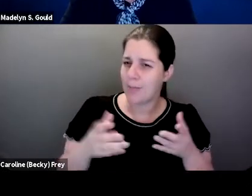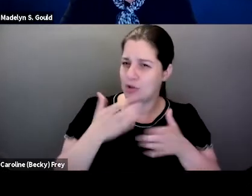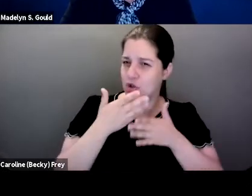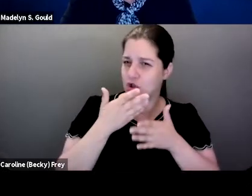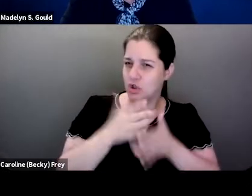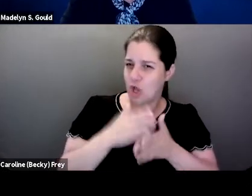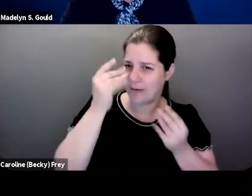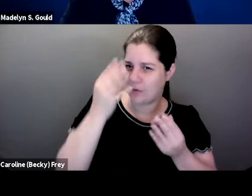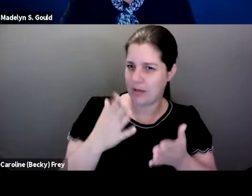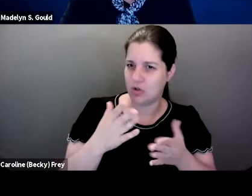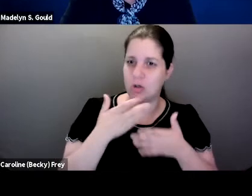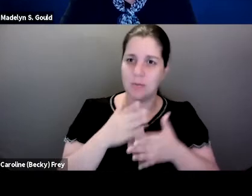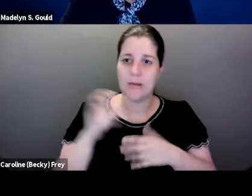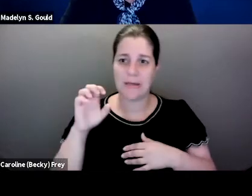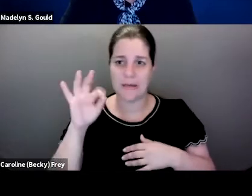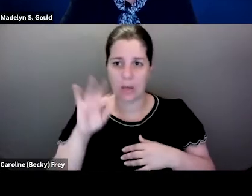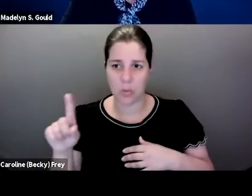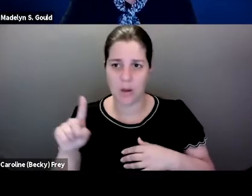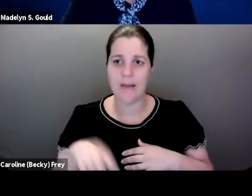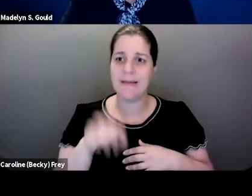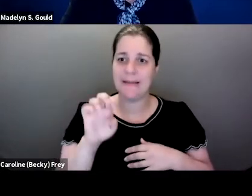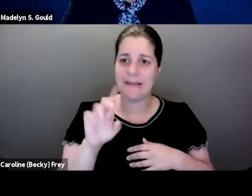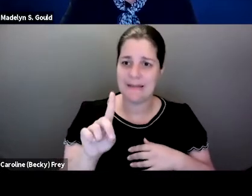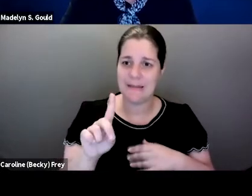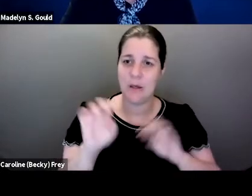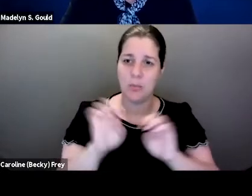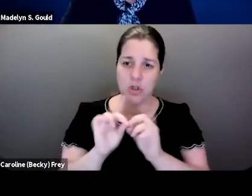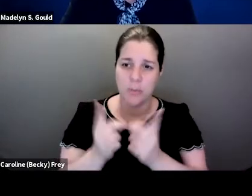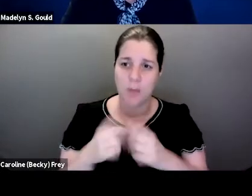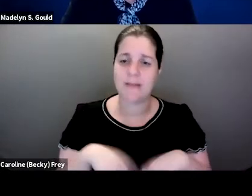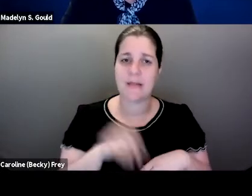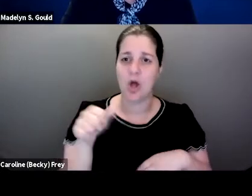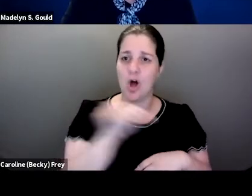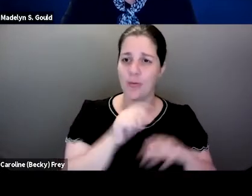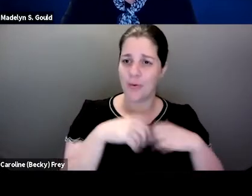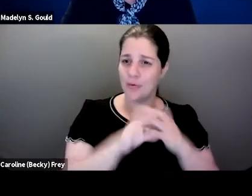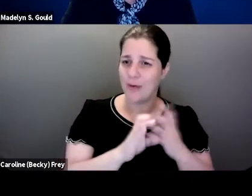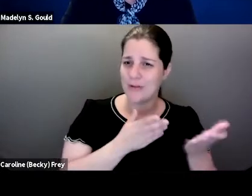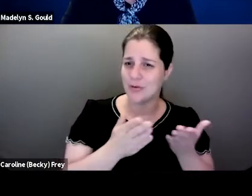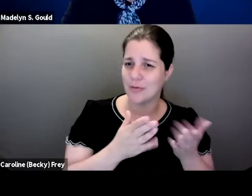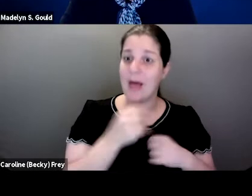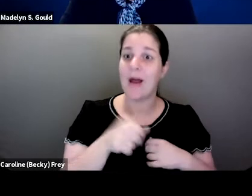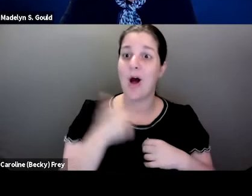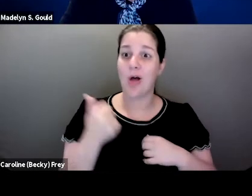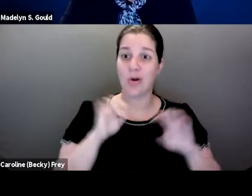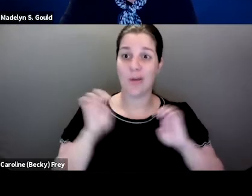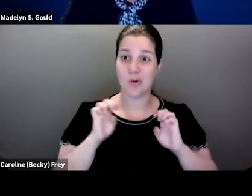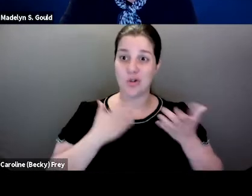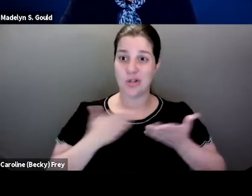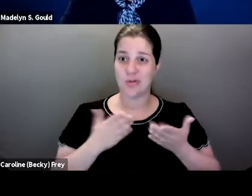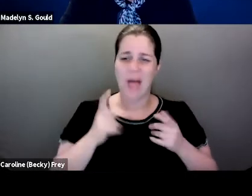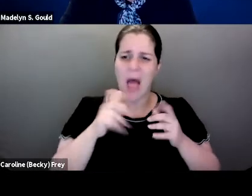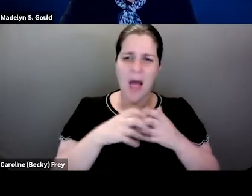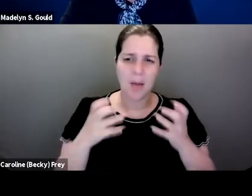Lifeline crisis centers, 911, EDs, and other crisis and service emergency services. Because as we